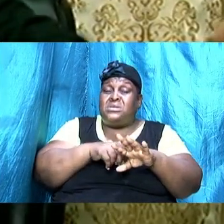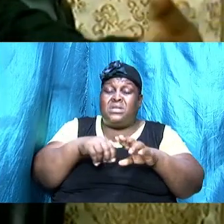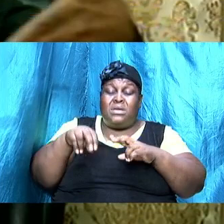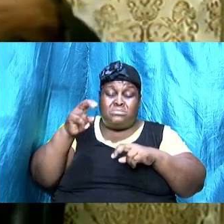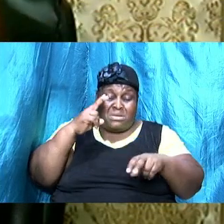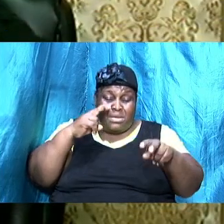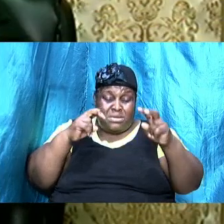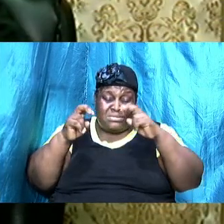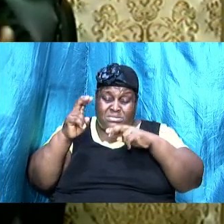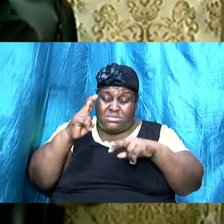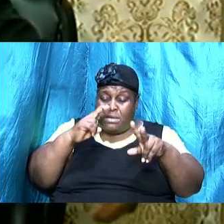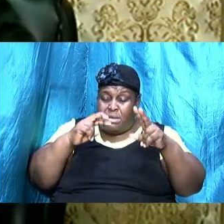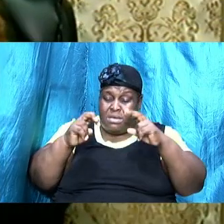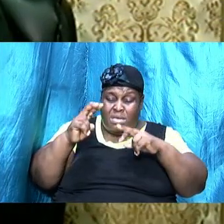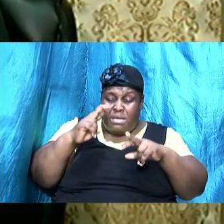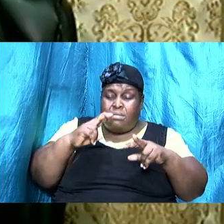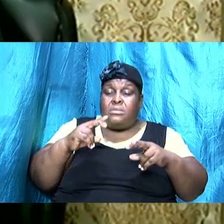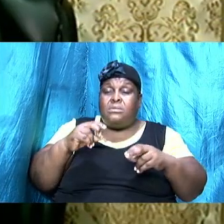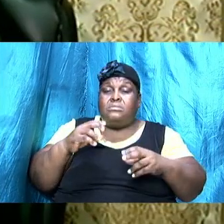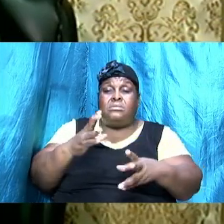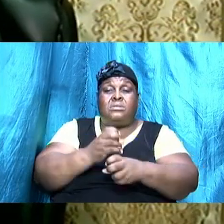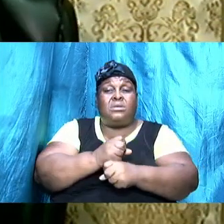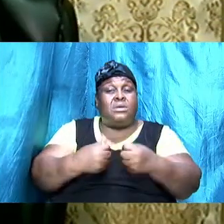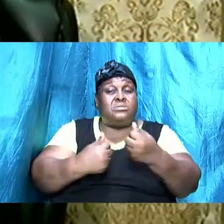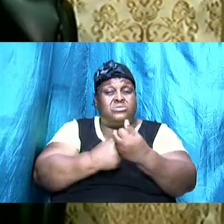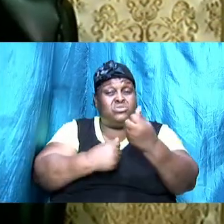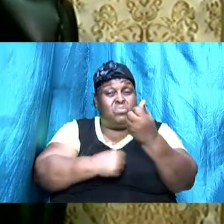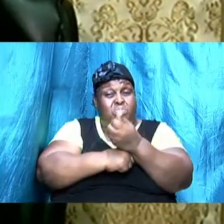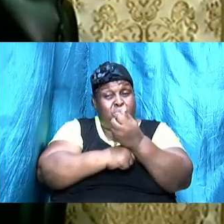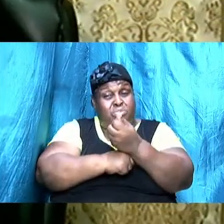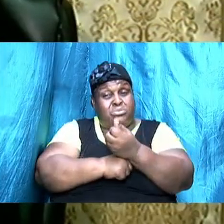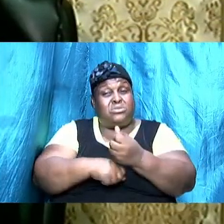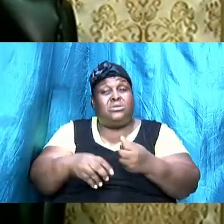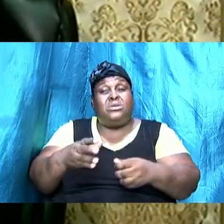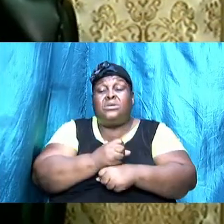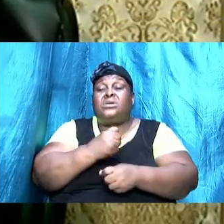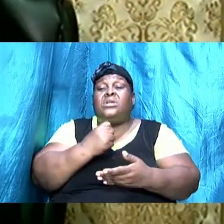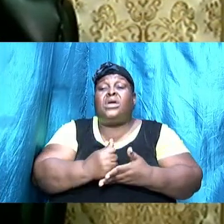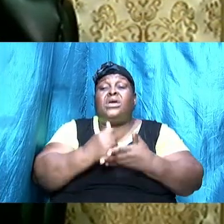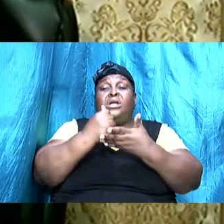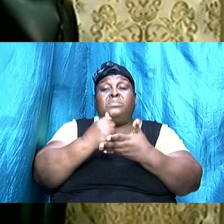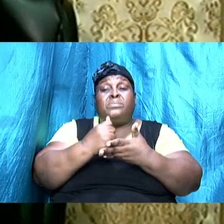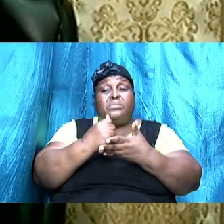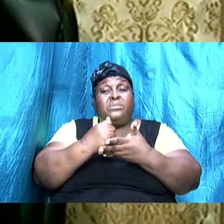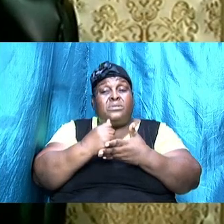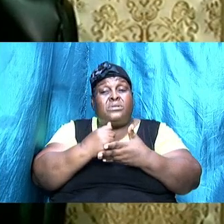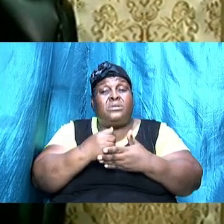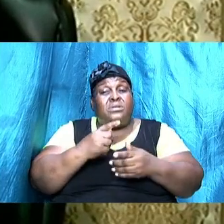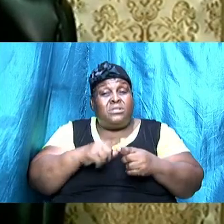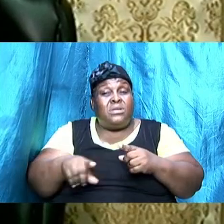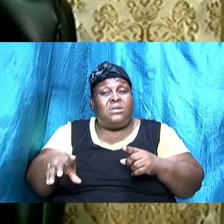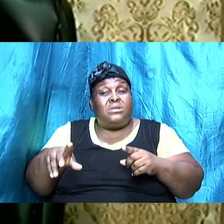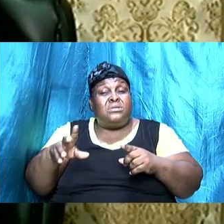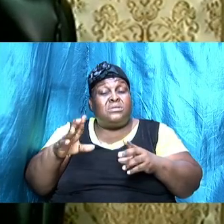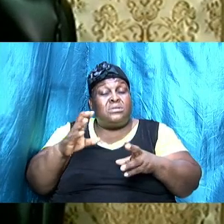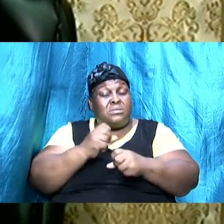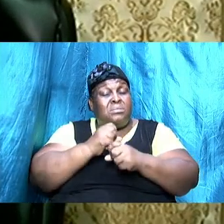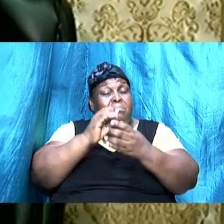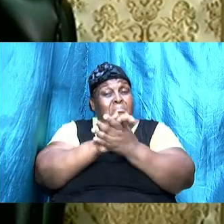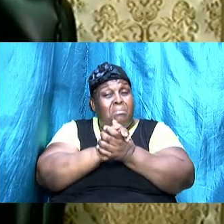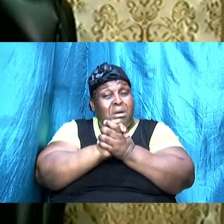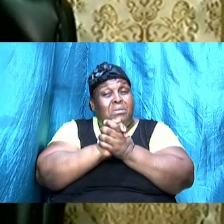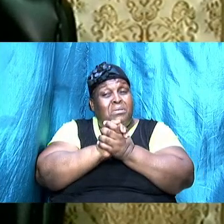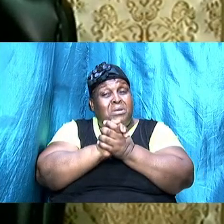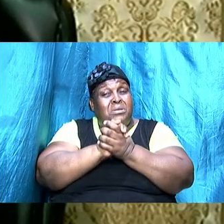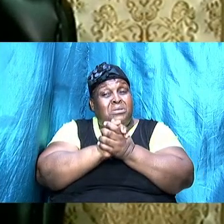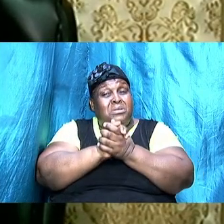you know, get support, get help, and get the thing back to a place where you can reasonably get